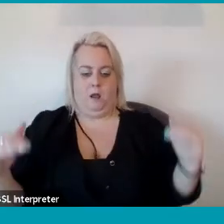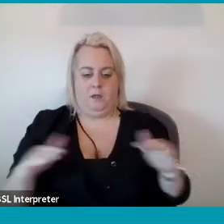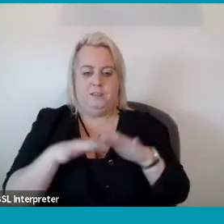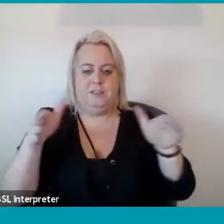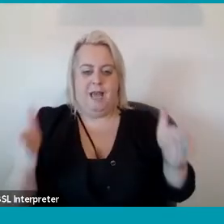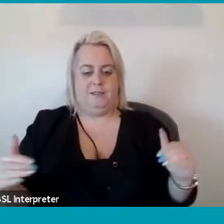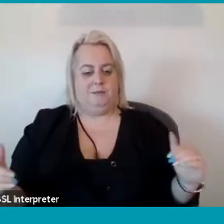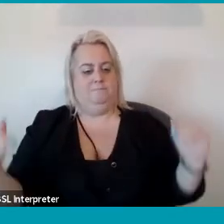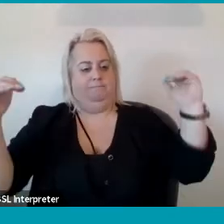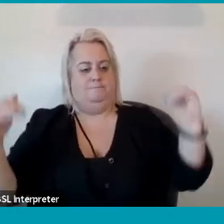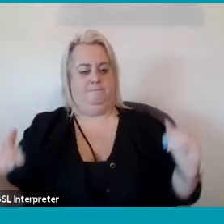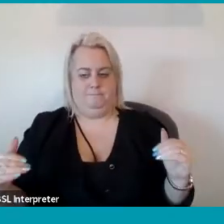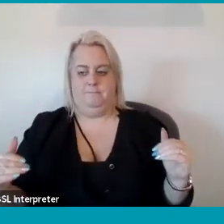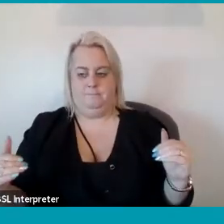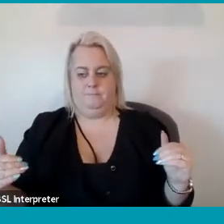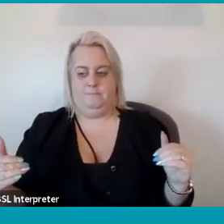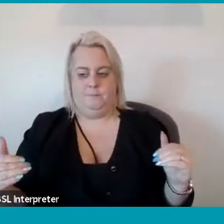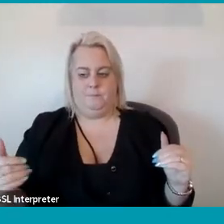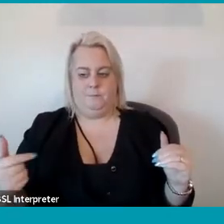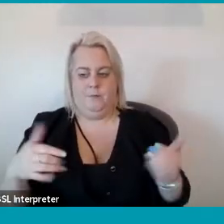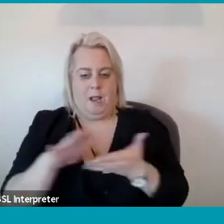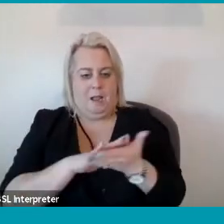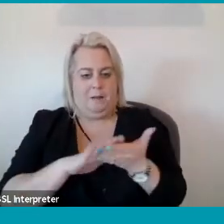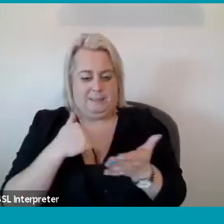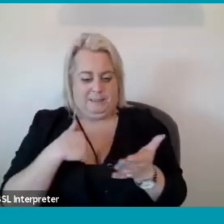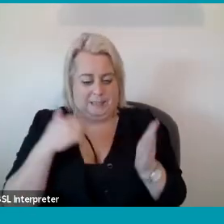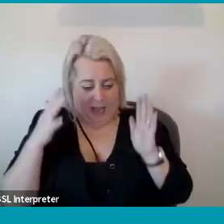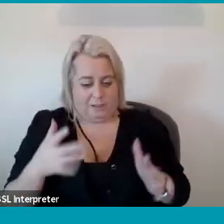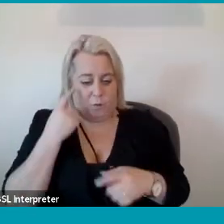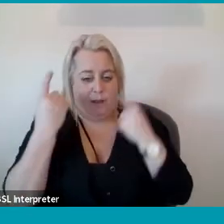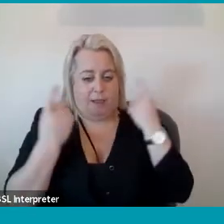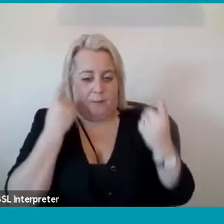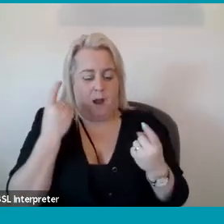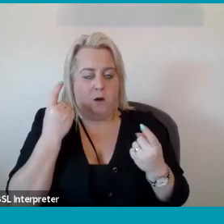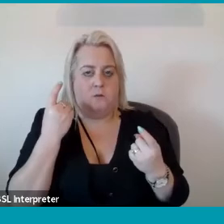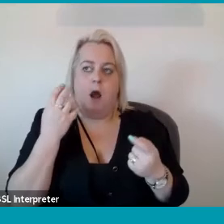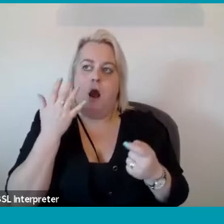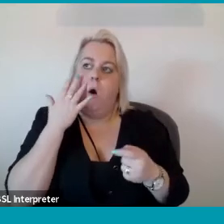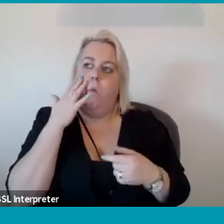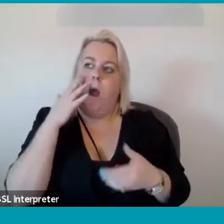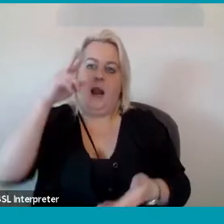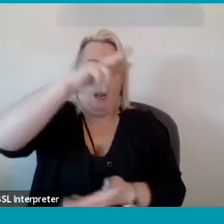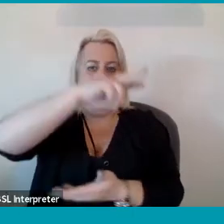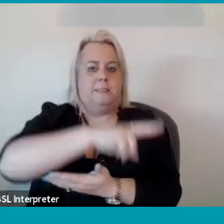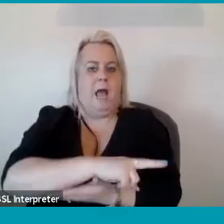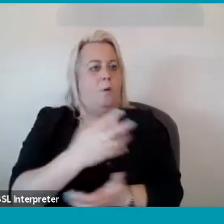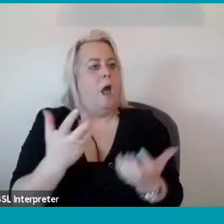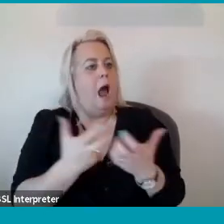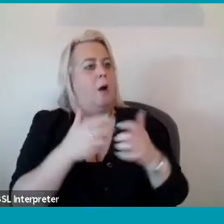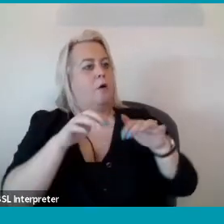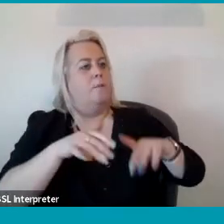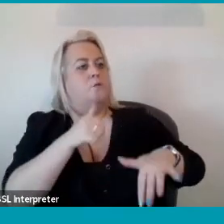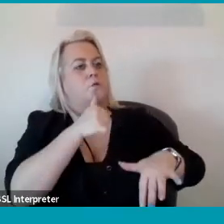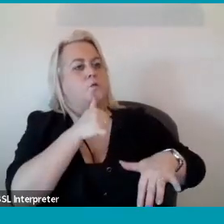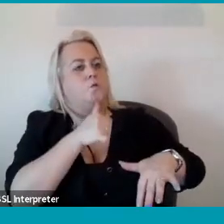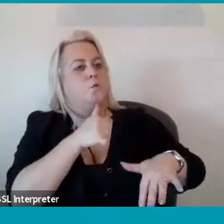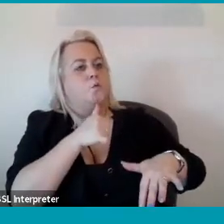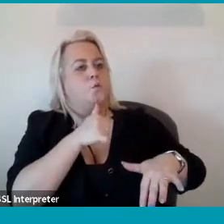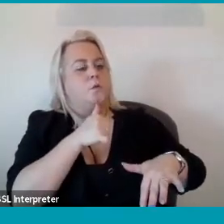in. And so I had to think about also when I'm lying down, how do I use the computer? So we